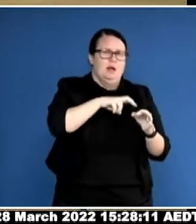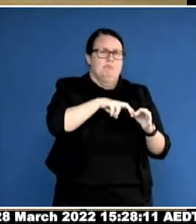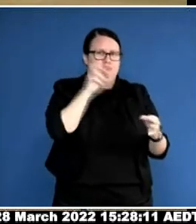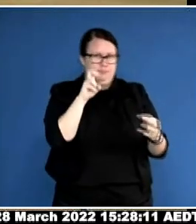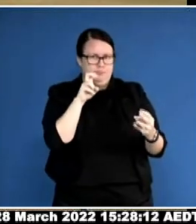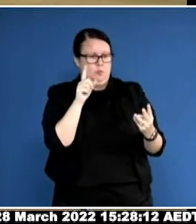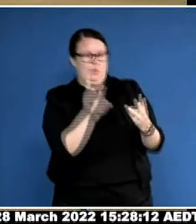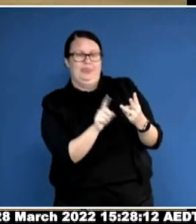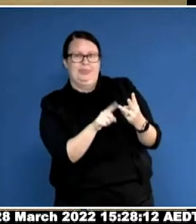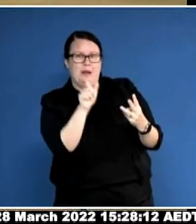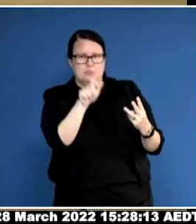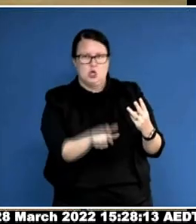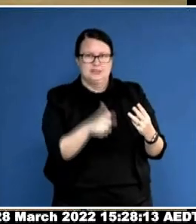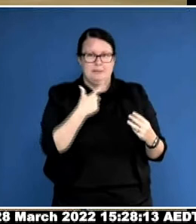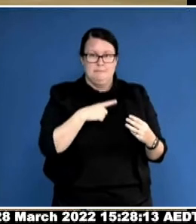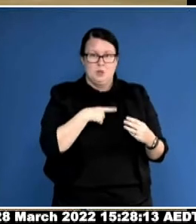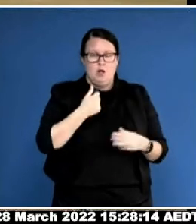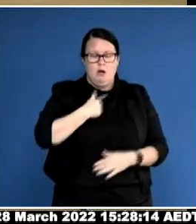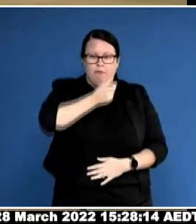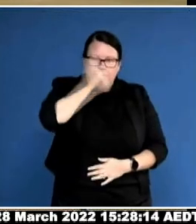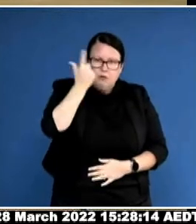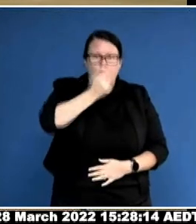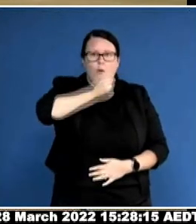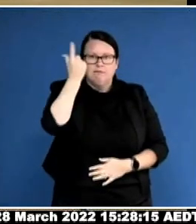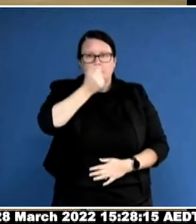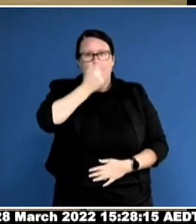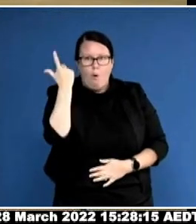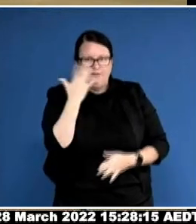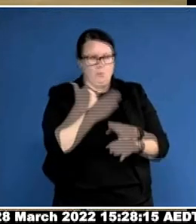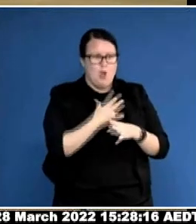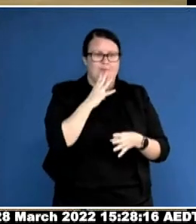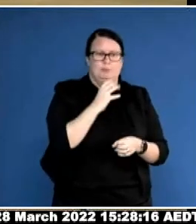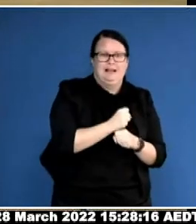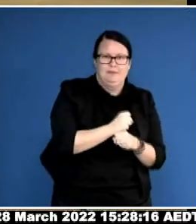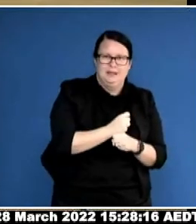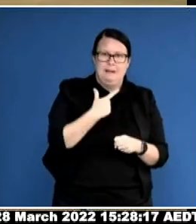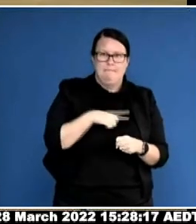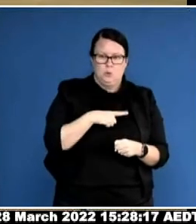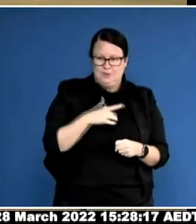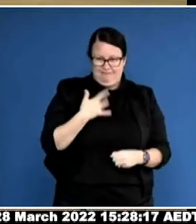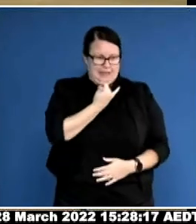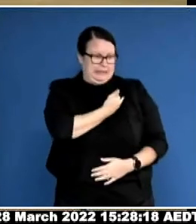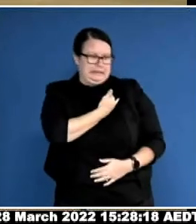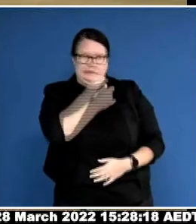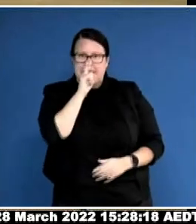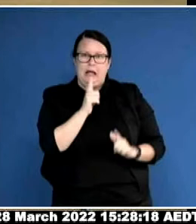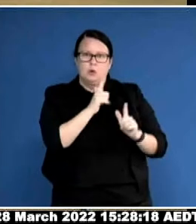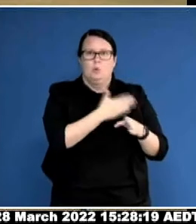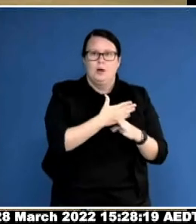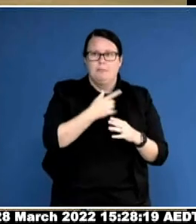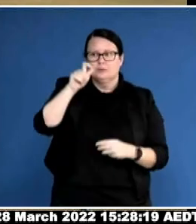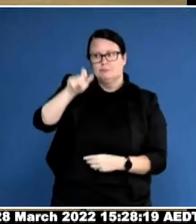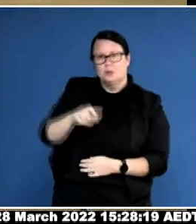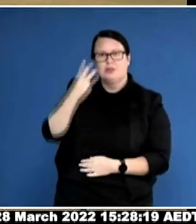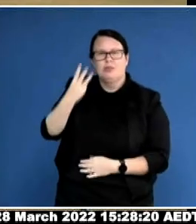was with person three because I was taking lots of leave and feeling guilty about not being at work. If person three had had a